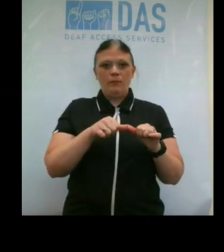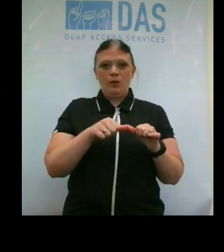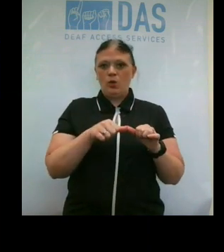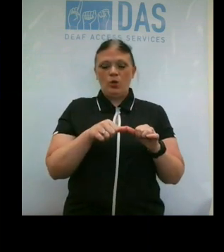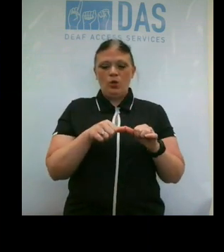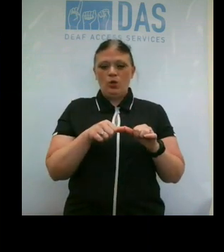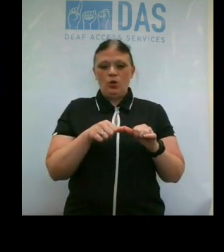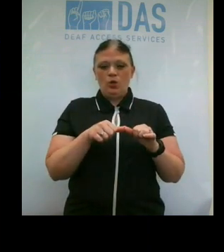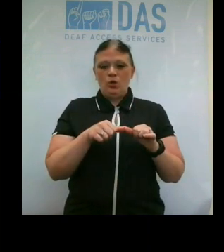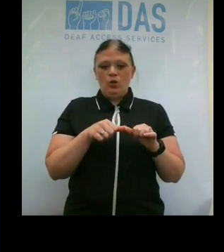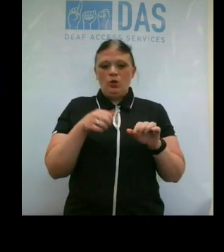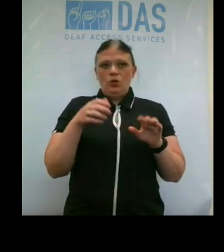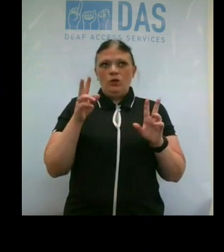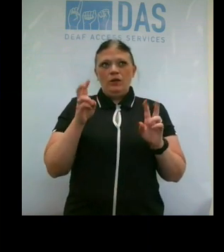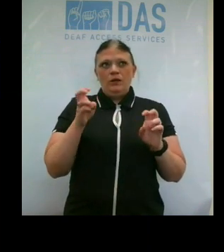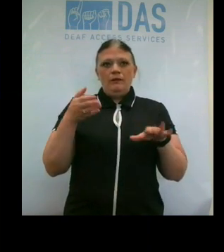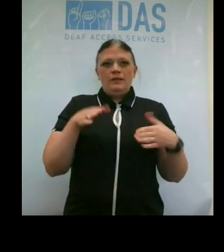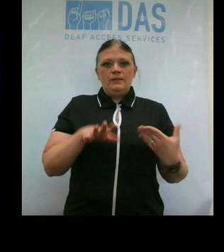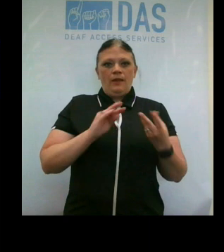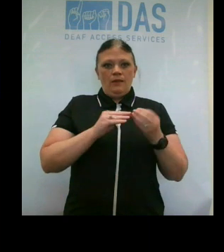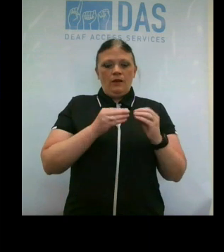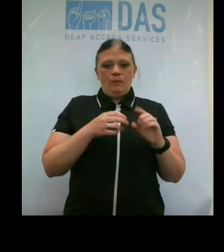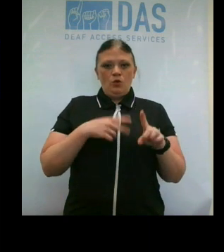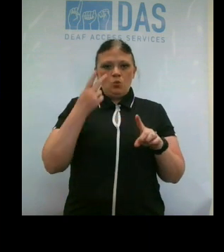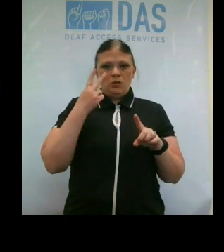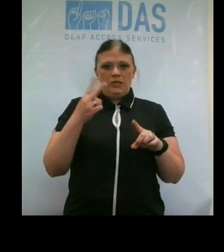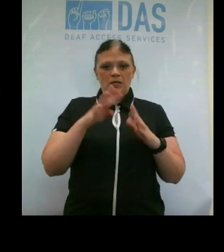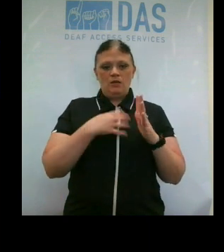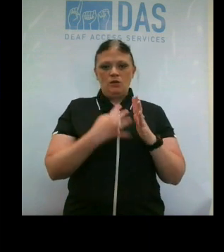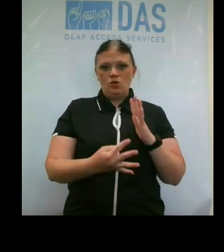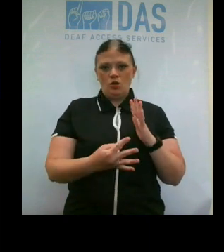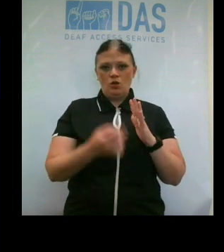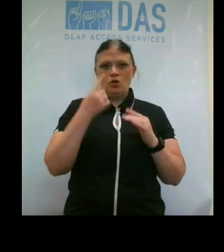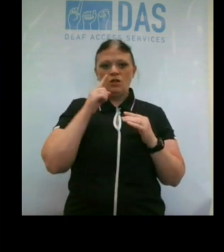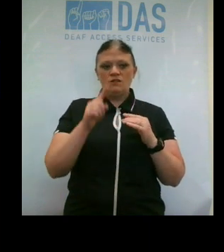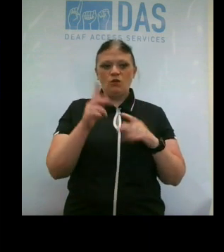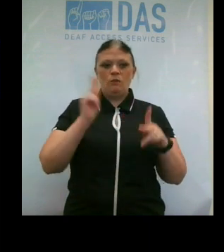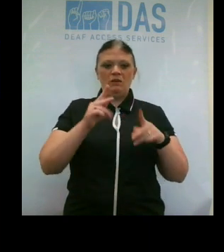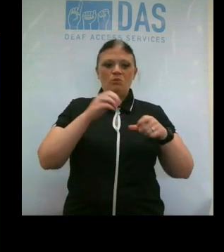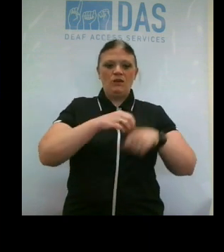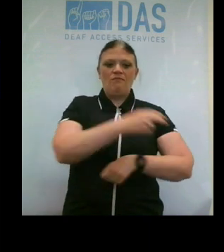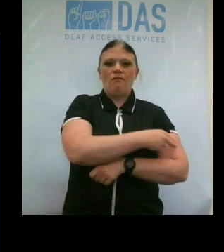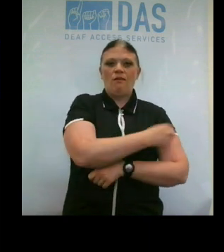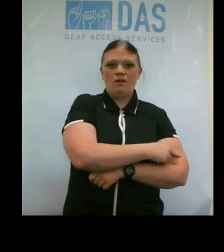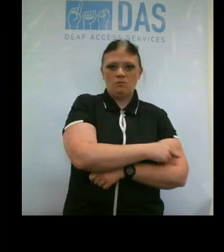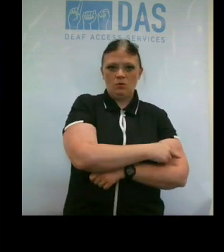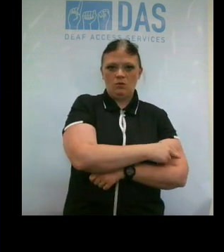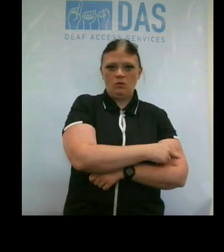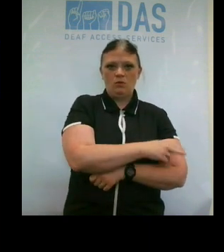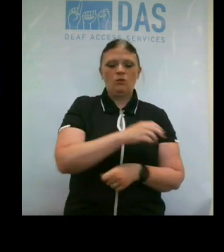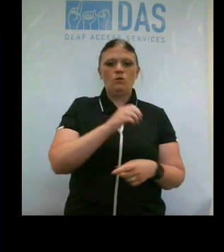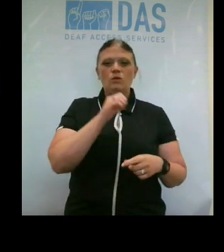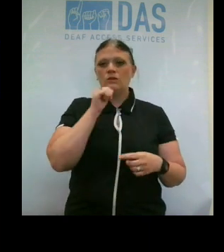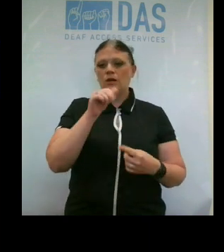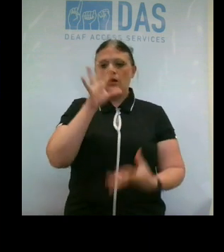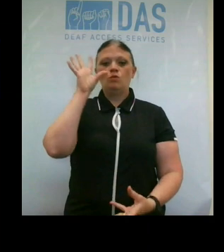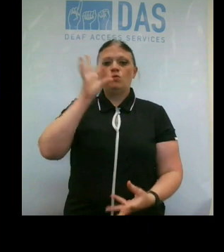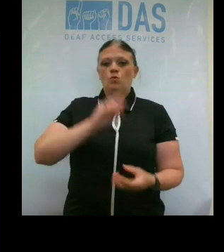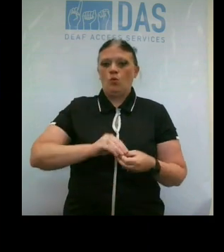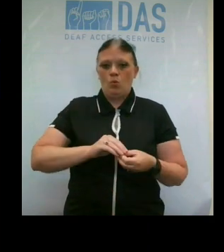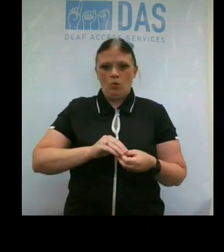the death number that you see on this chart here is for hospitalizations and in hospital. It is not total